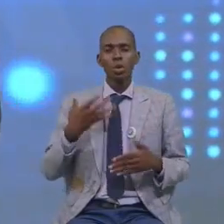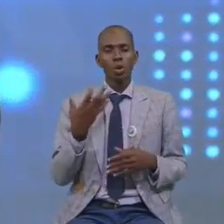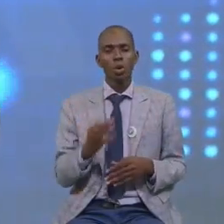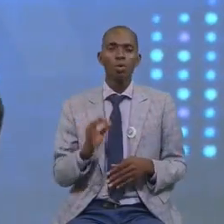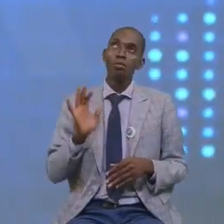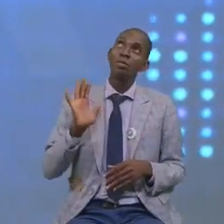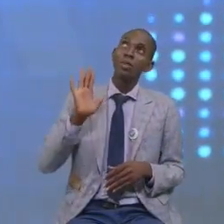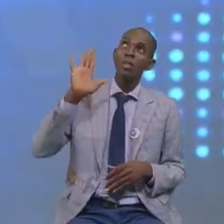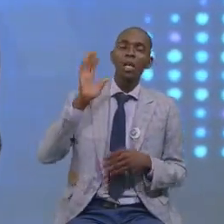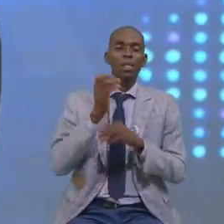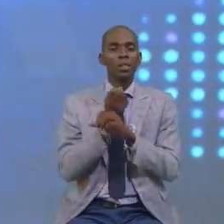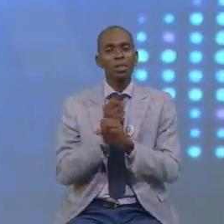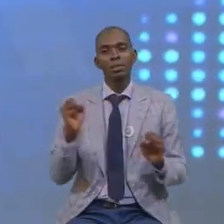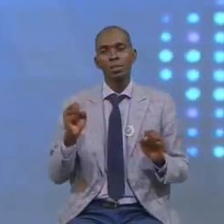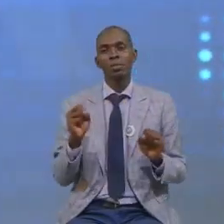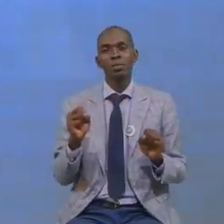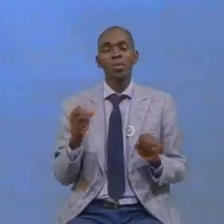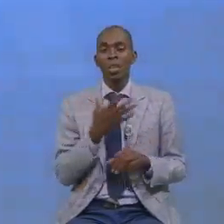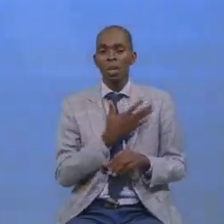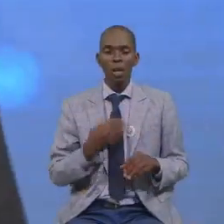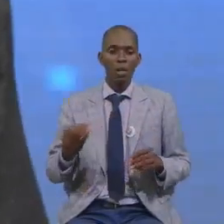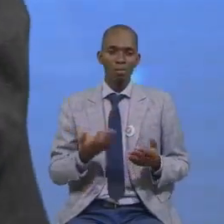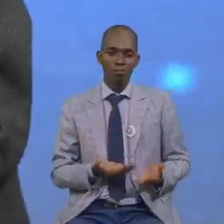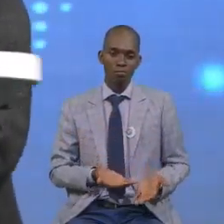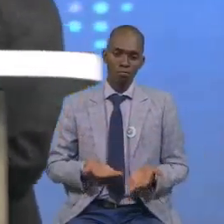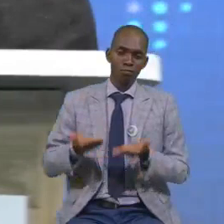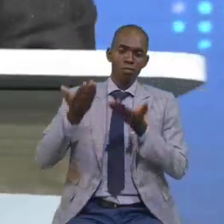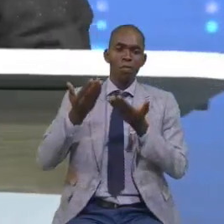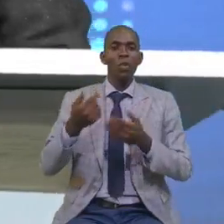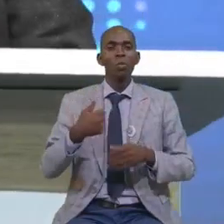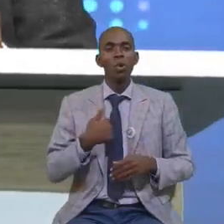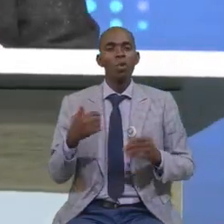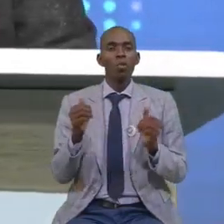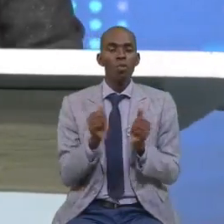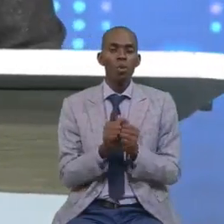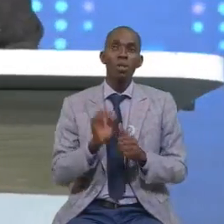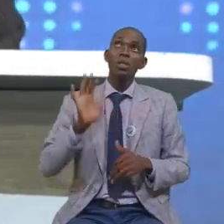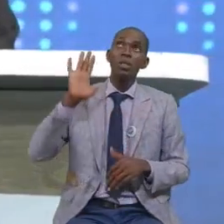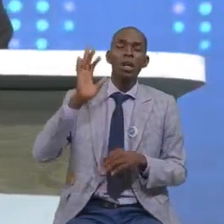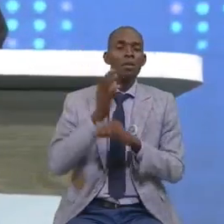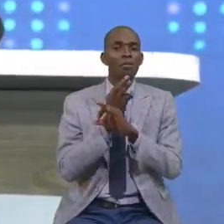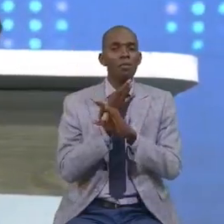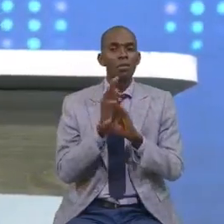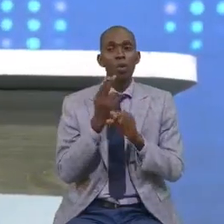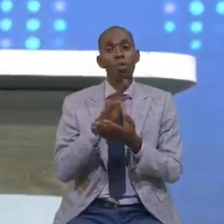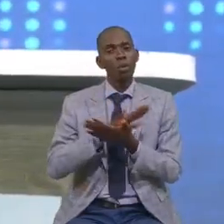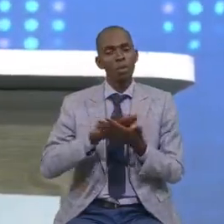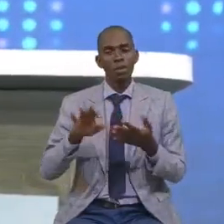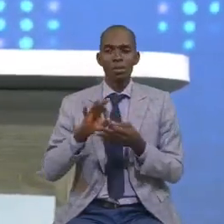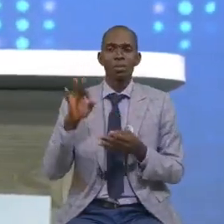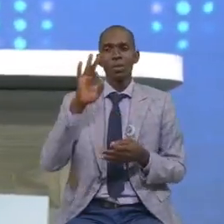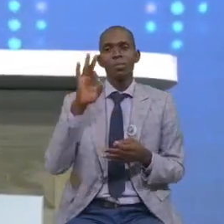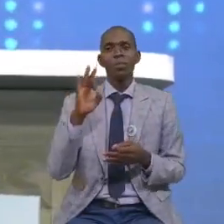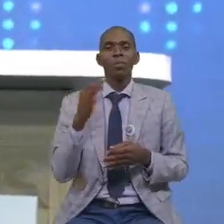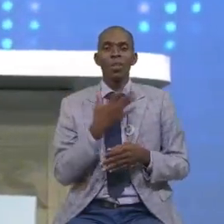thy salvation, and uphold me with thy Holy Spirit. And with